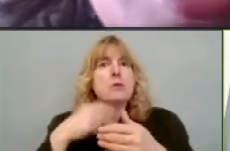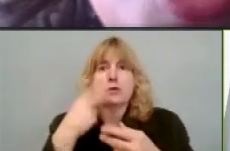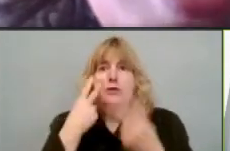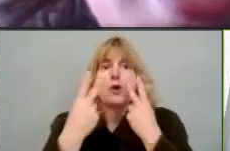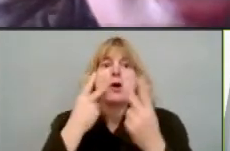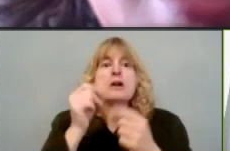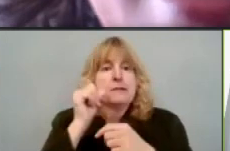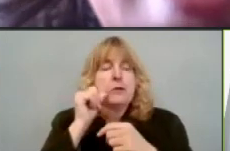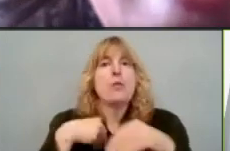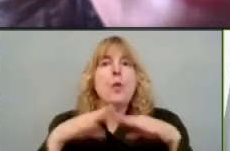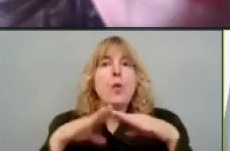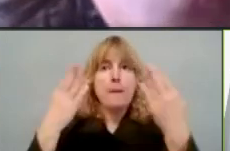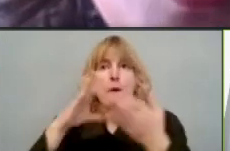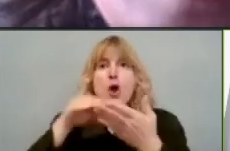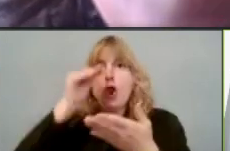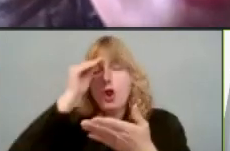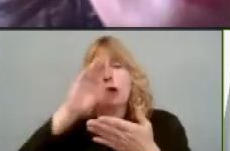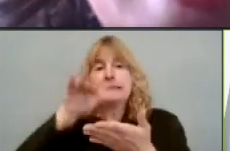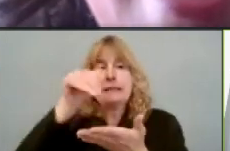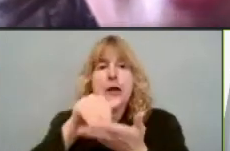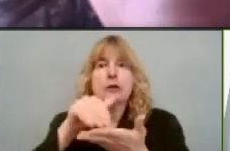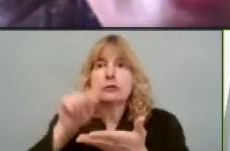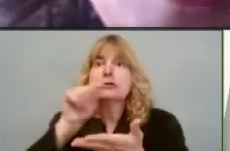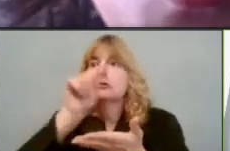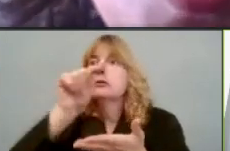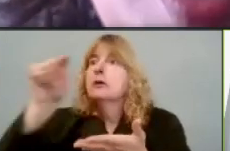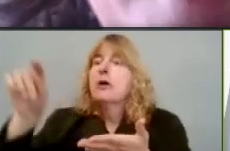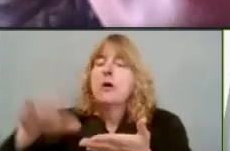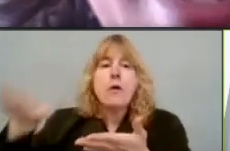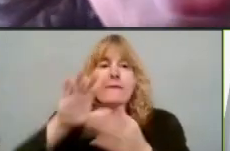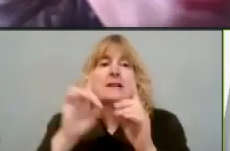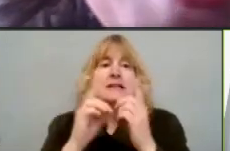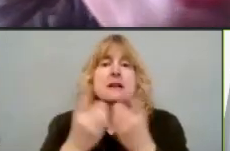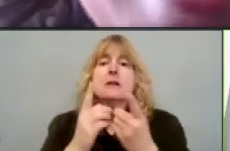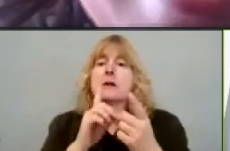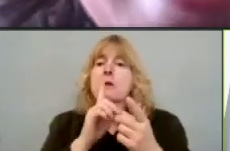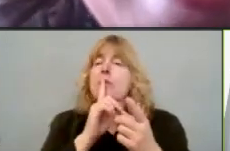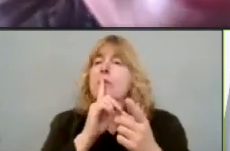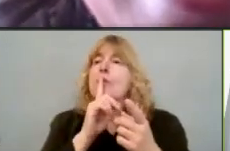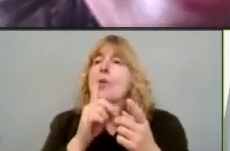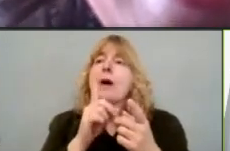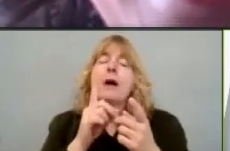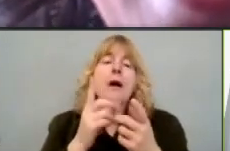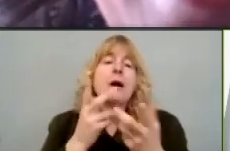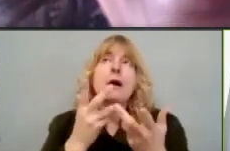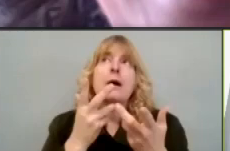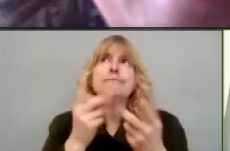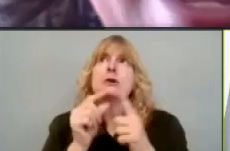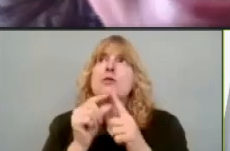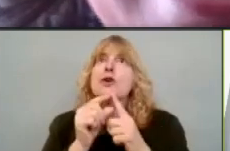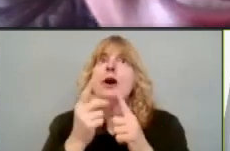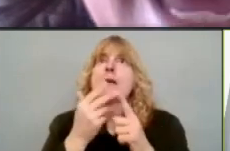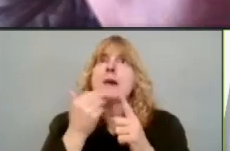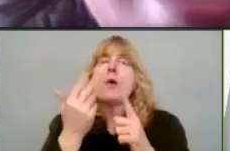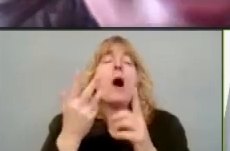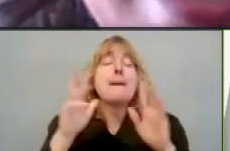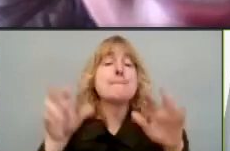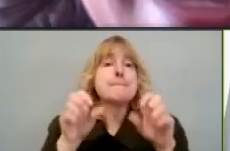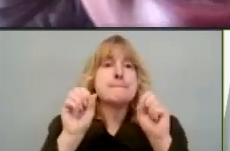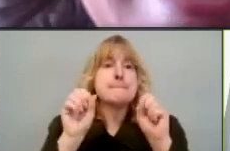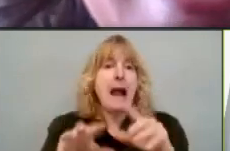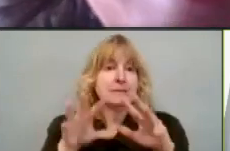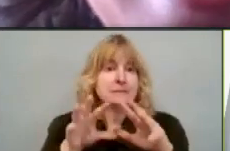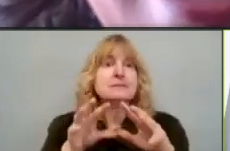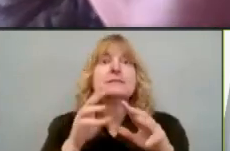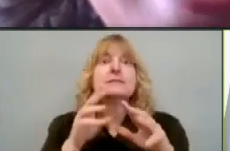across the district, and it was just very, if I could use the word, magical to see that interaction happening.